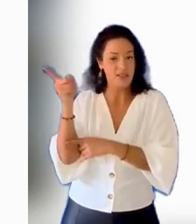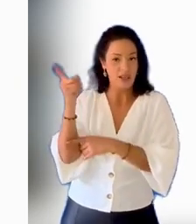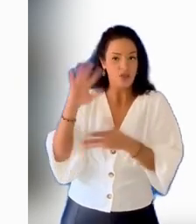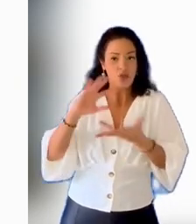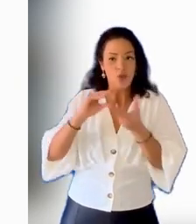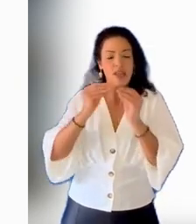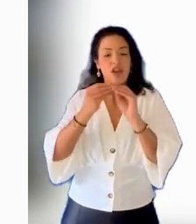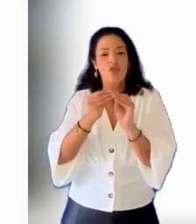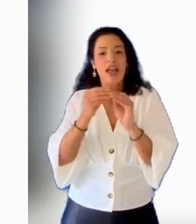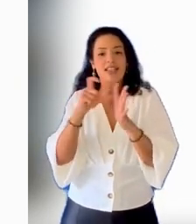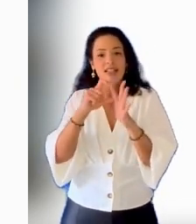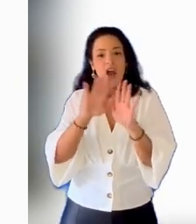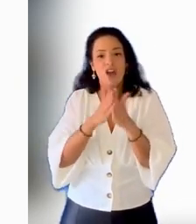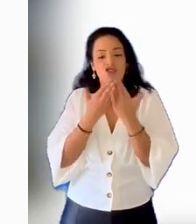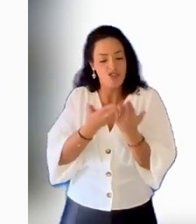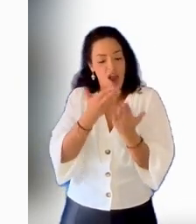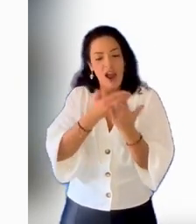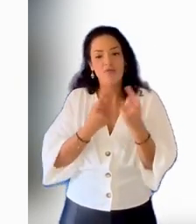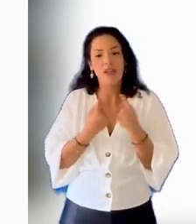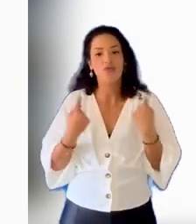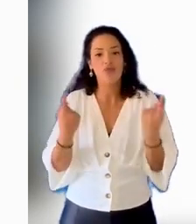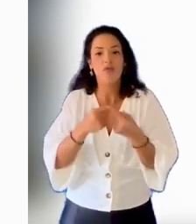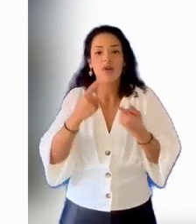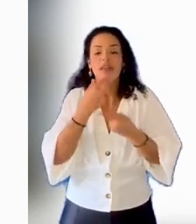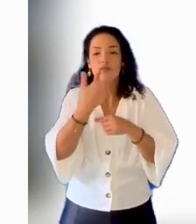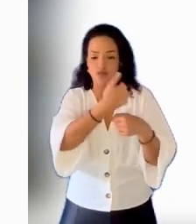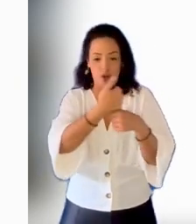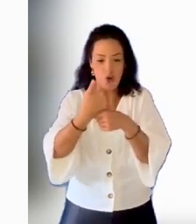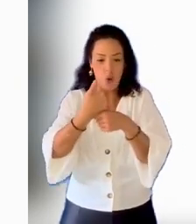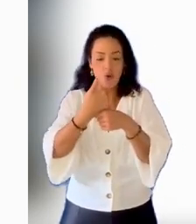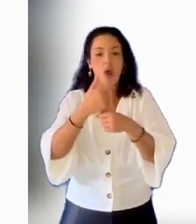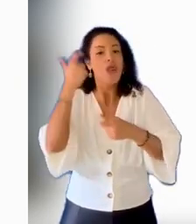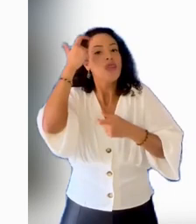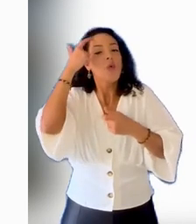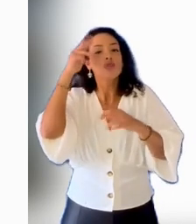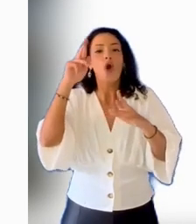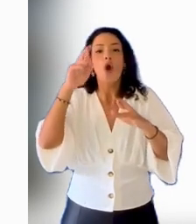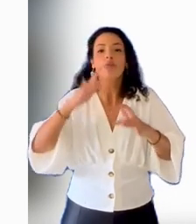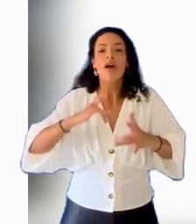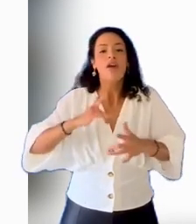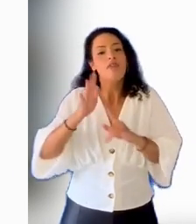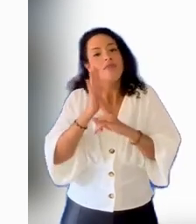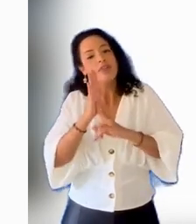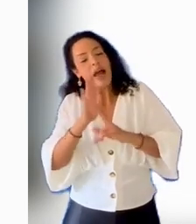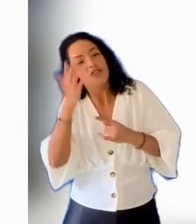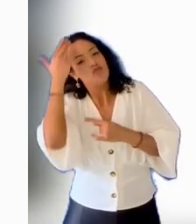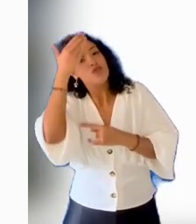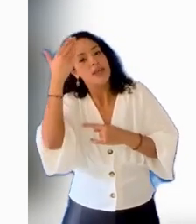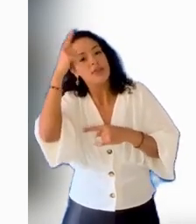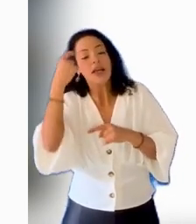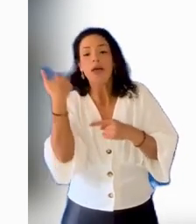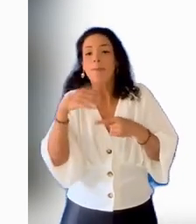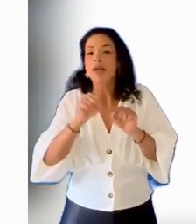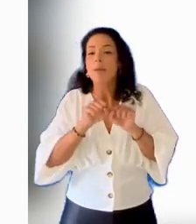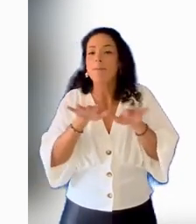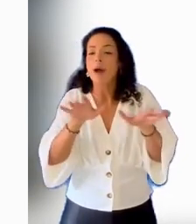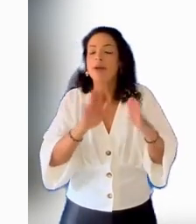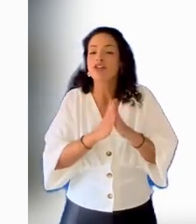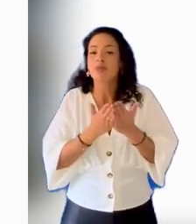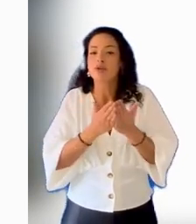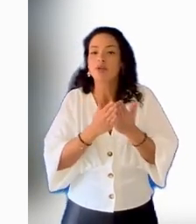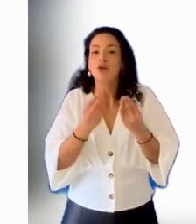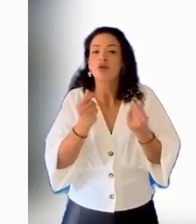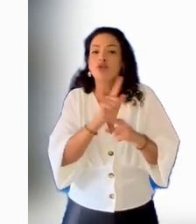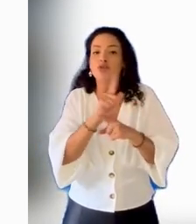a diary room for them to record their thoughts, fears, hopes and dreams. These were later published in his book. Shortly afterwards, the soldier